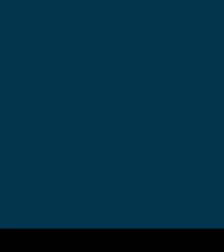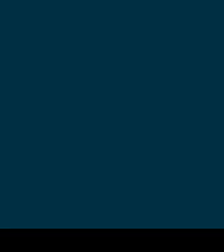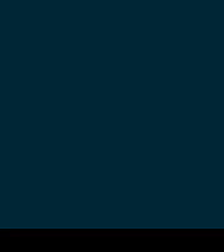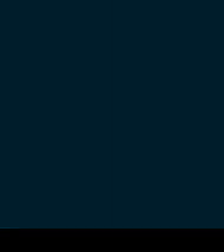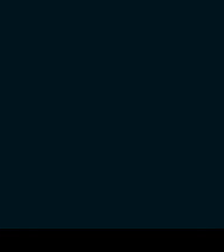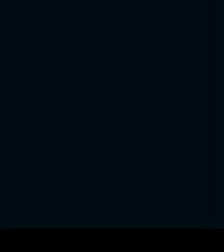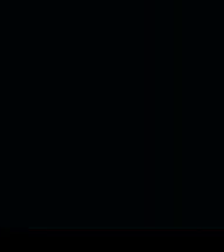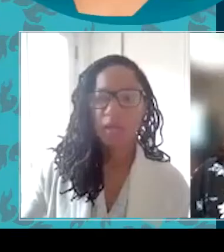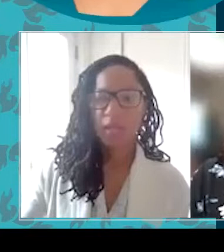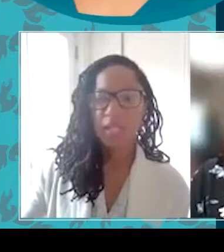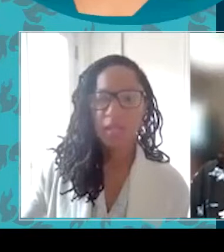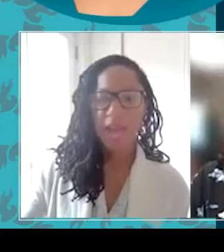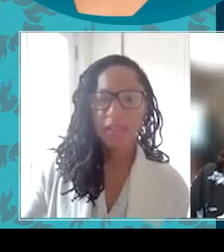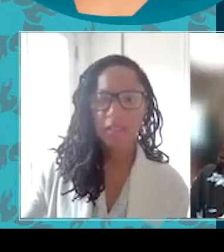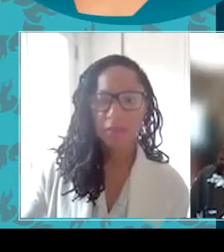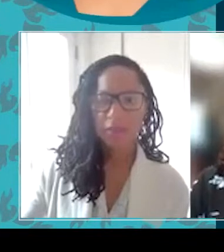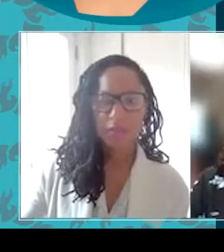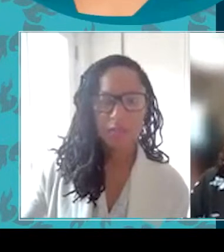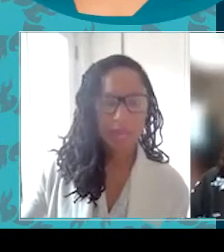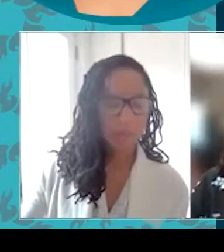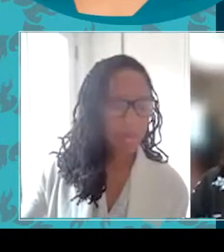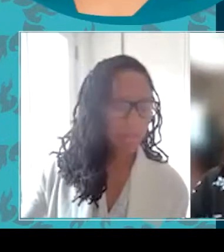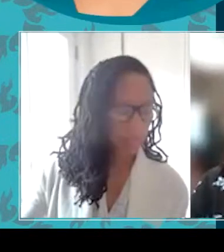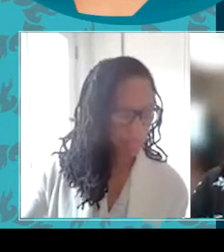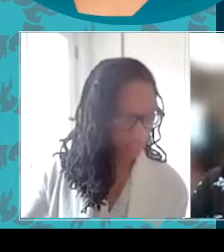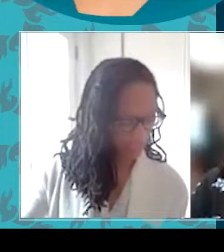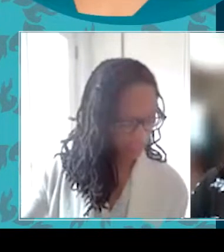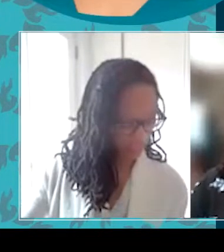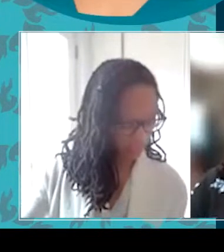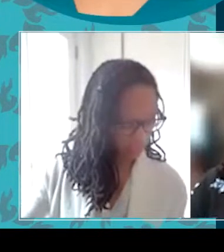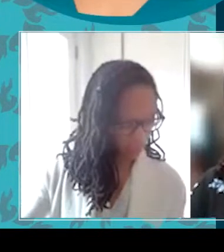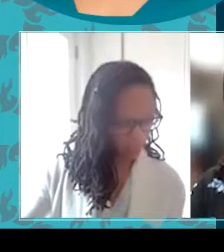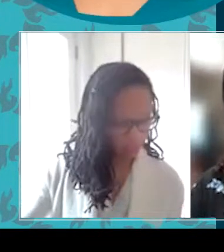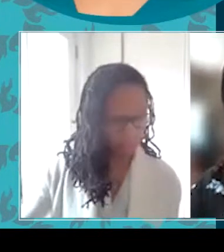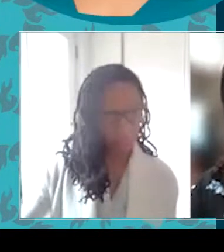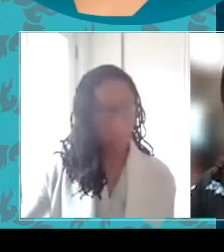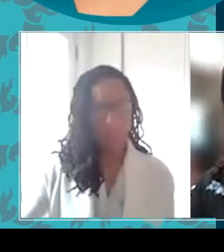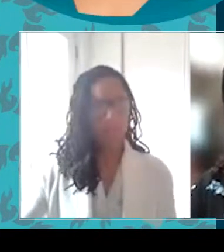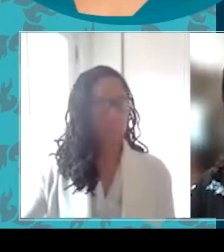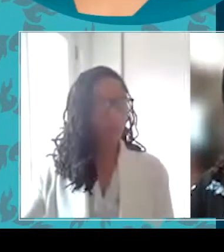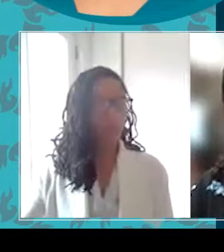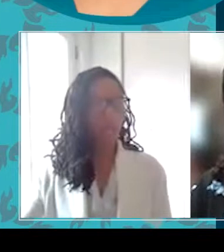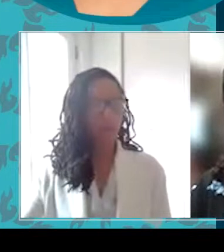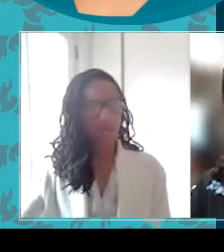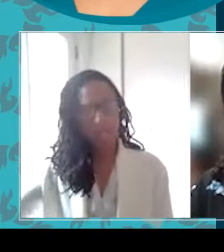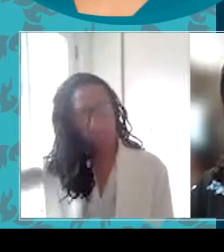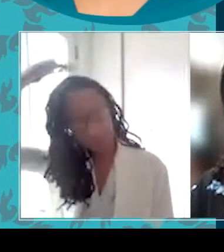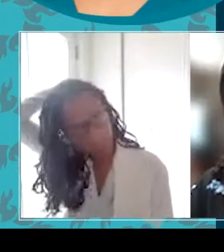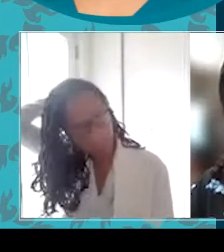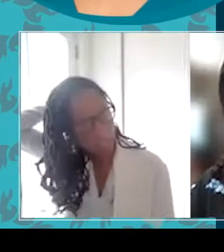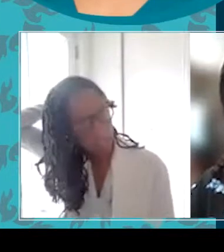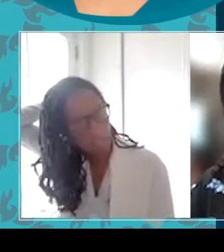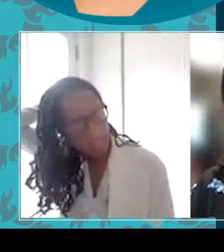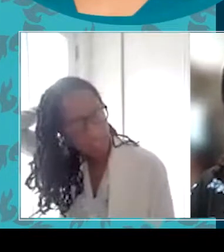Beautiful. Neely Matthews, I met almost 6 months ago now, and I have